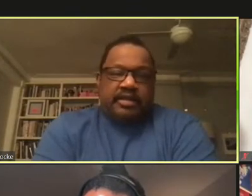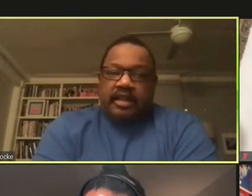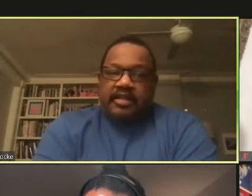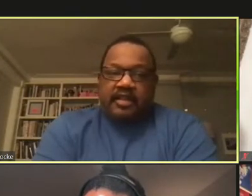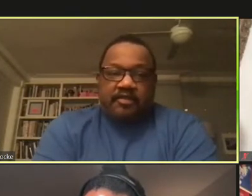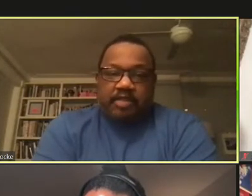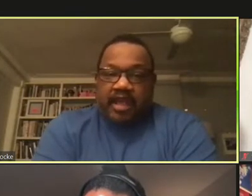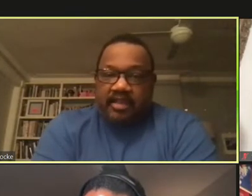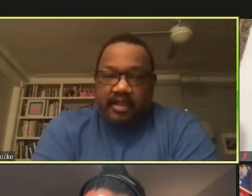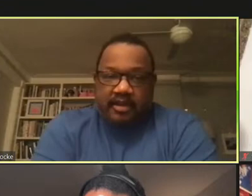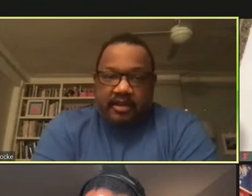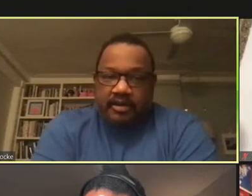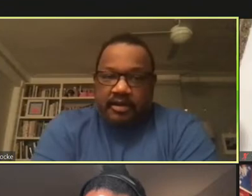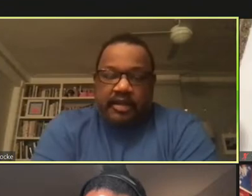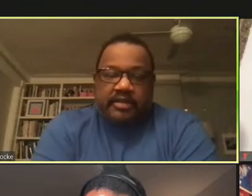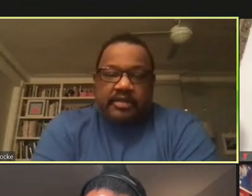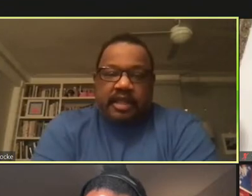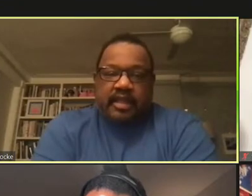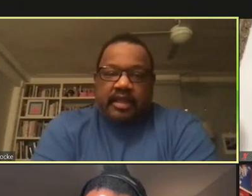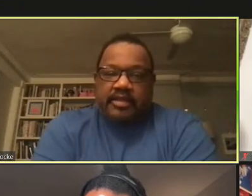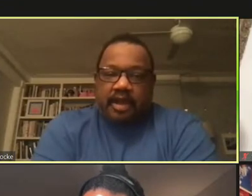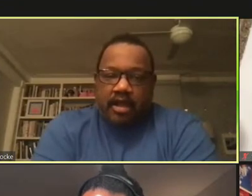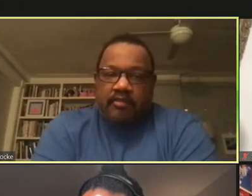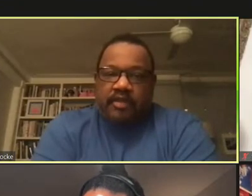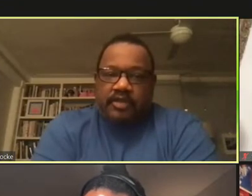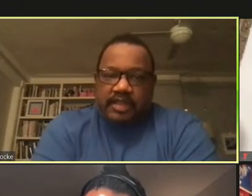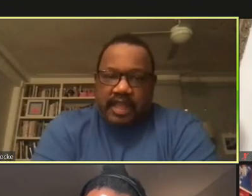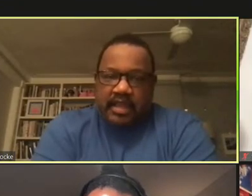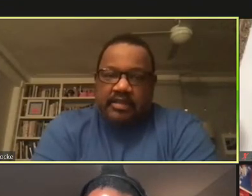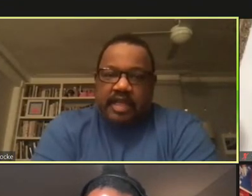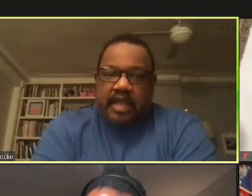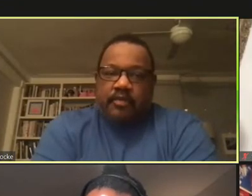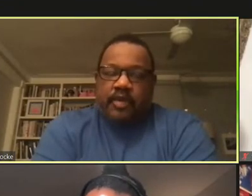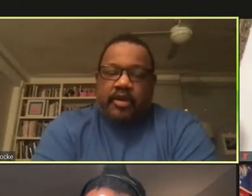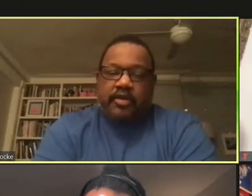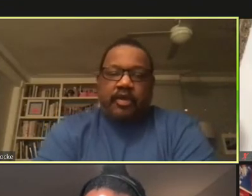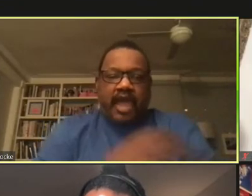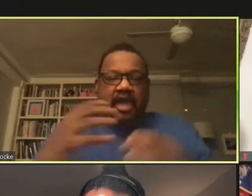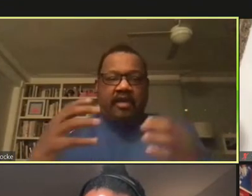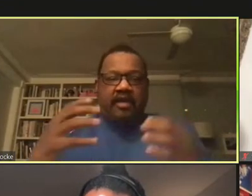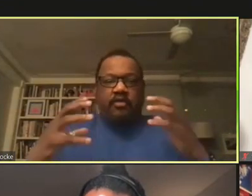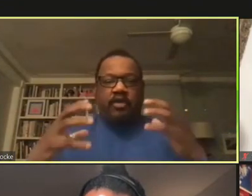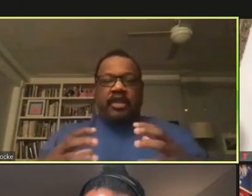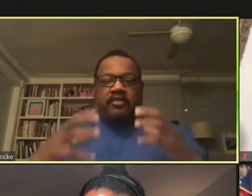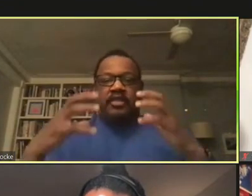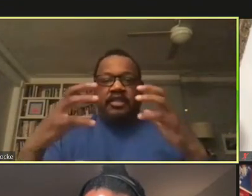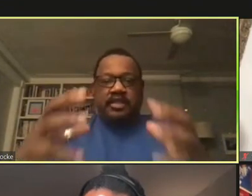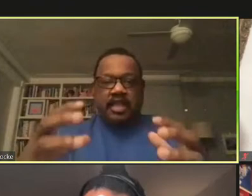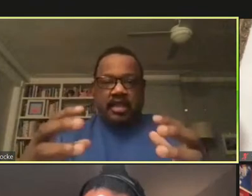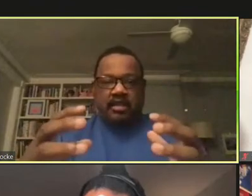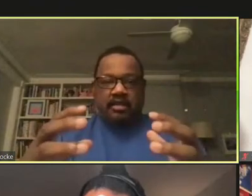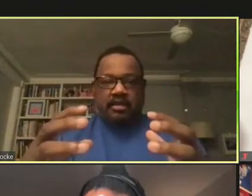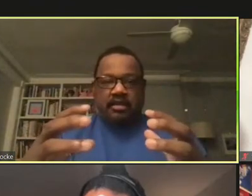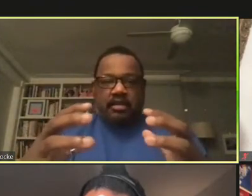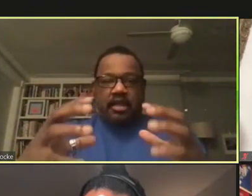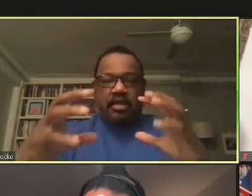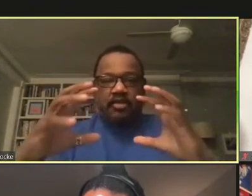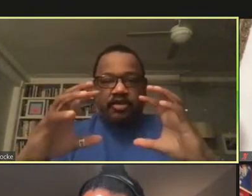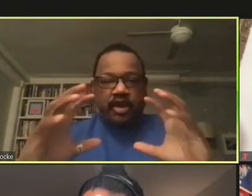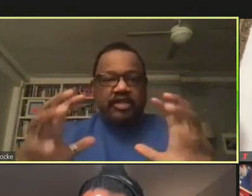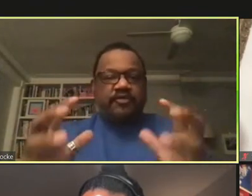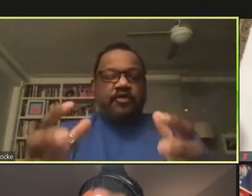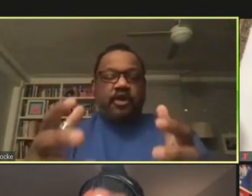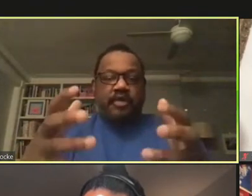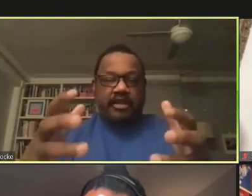It's the legacy of the Black theater. It's like, it's all of those things that where you are given this thing, mm-hmm. and